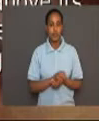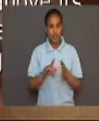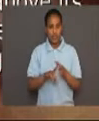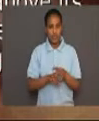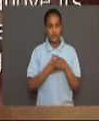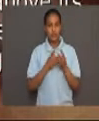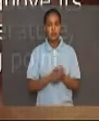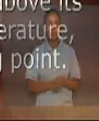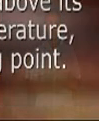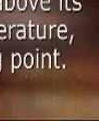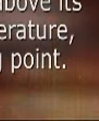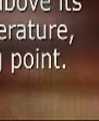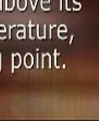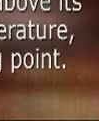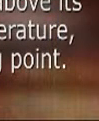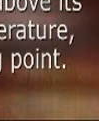Begin.